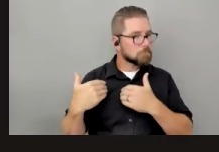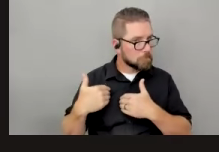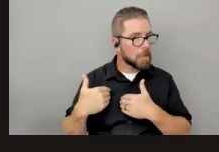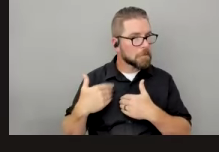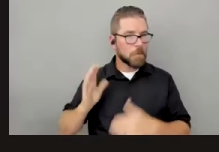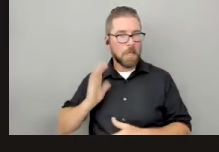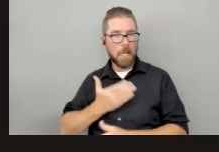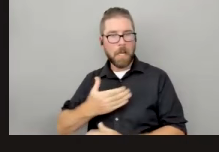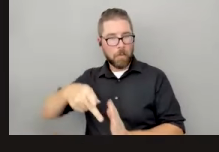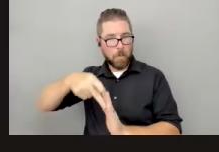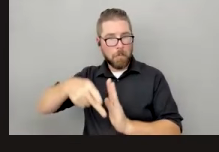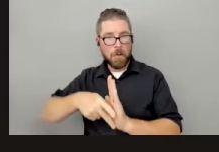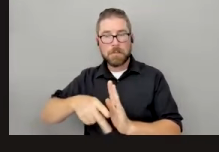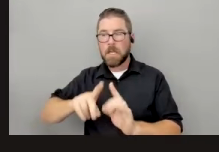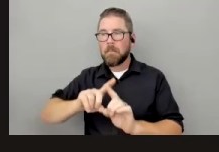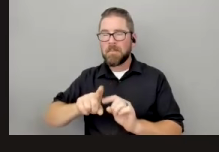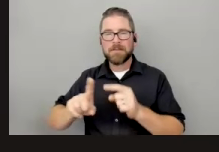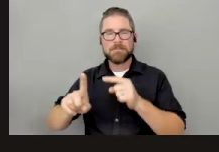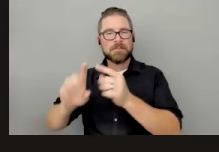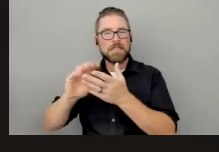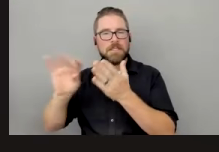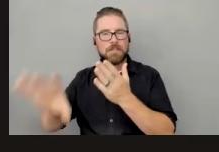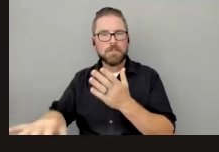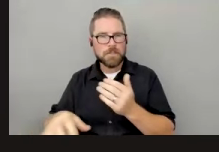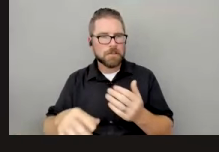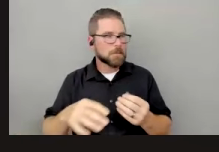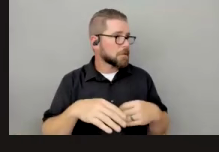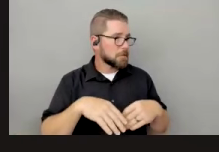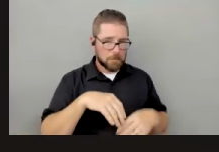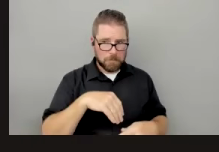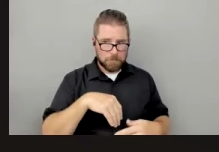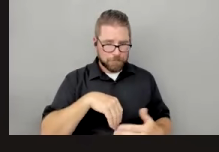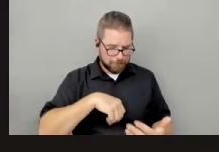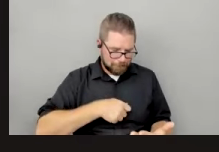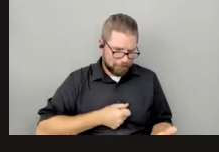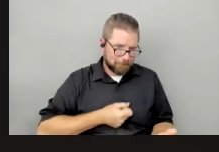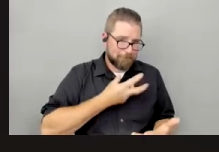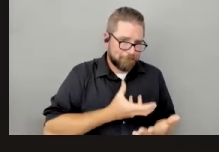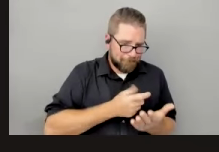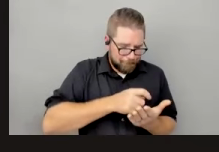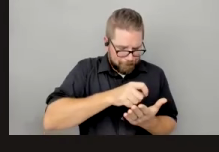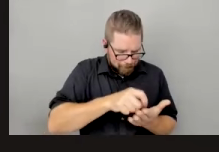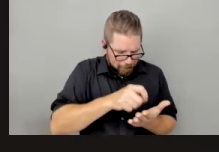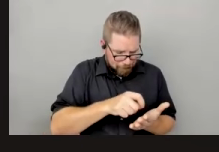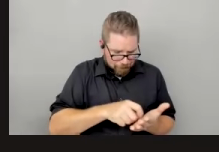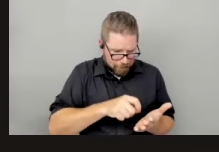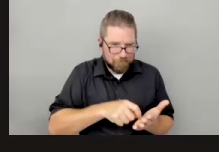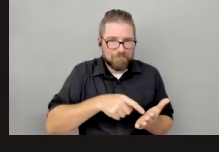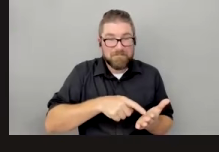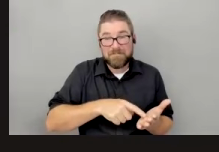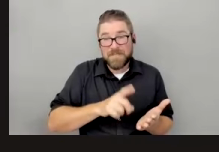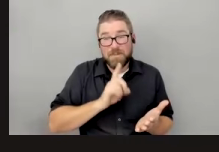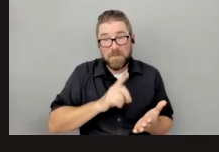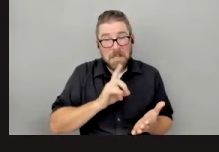they're writing about this for a reason, right? They in the sense almost asking for help in a sense, right? Because they